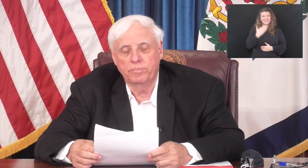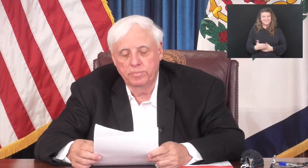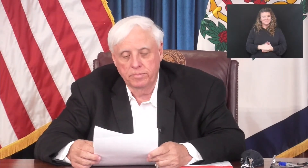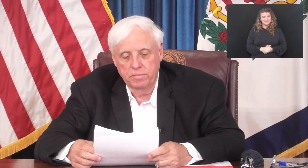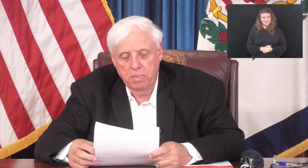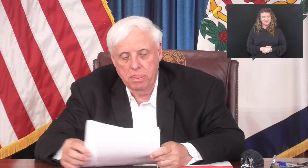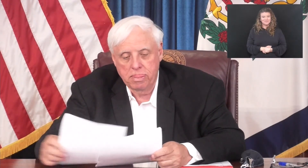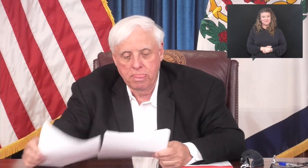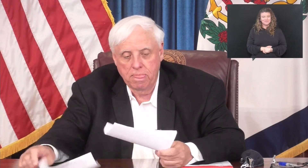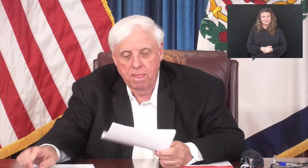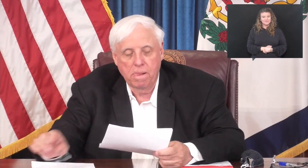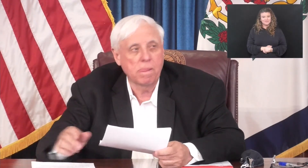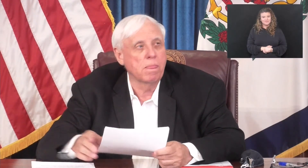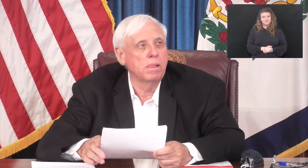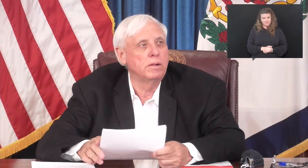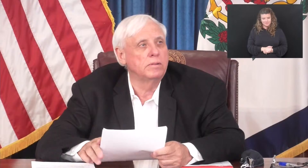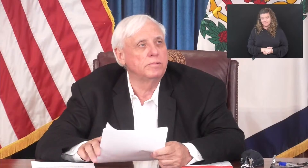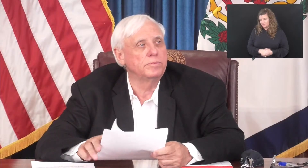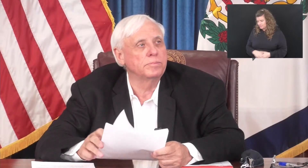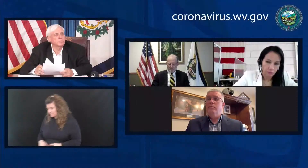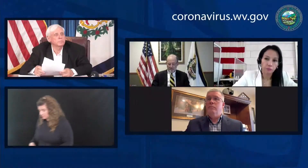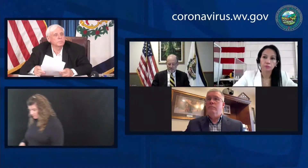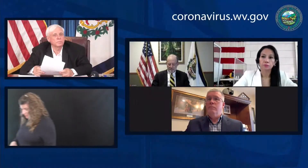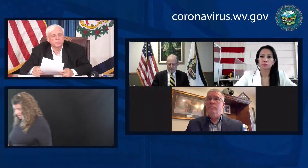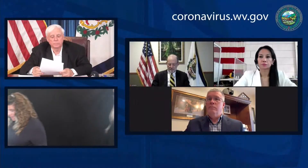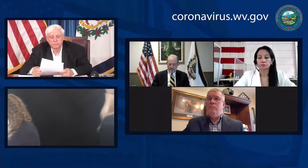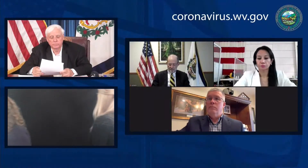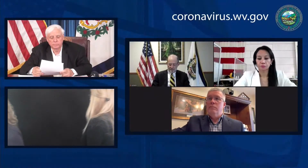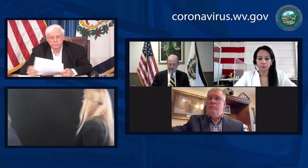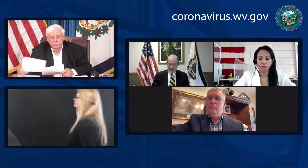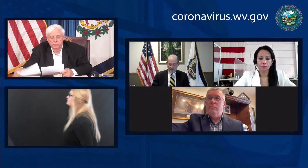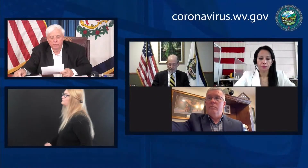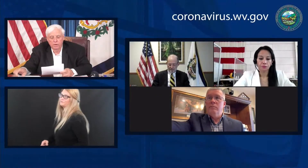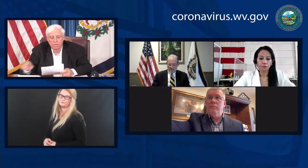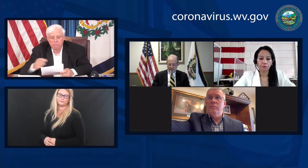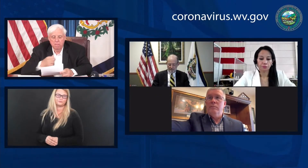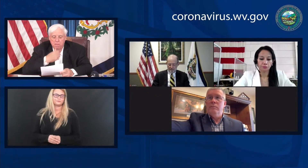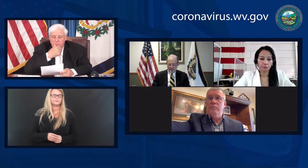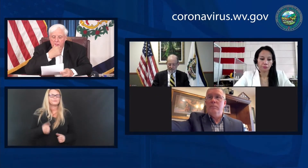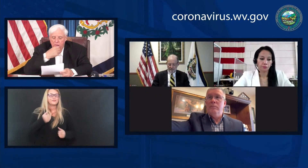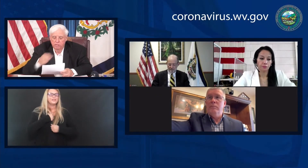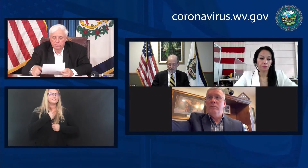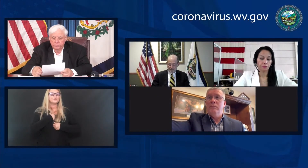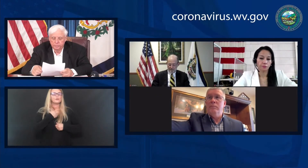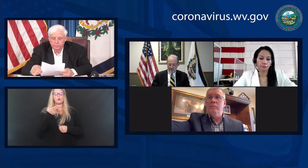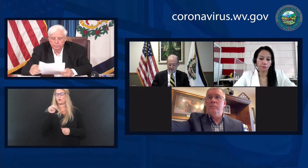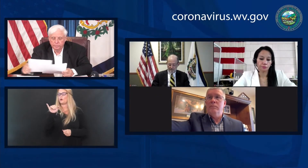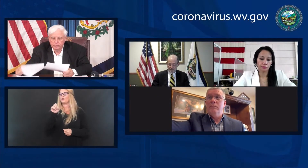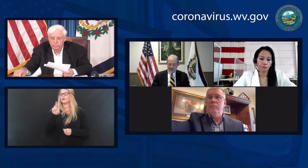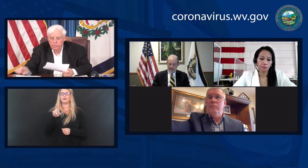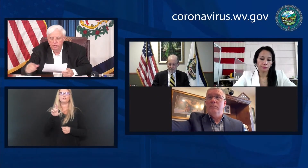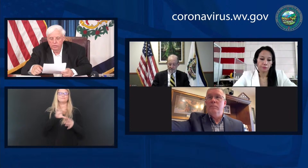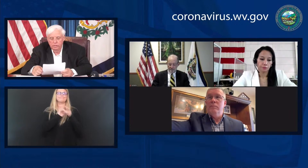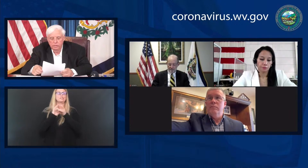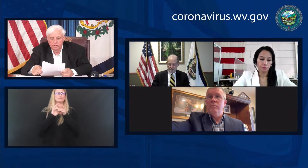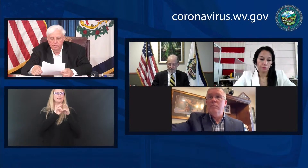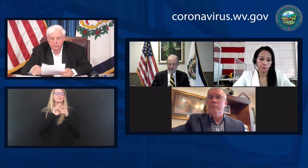y'all. All right, thank you, Governor. Let's now go to retired Major General Jim Hoyer, the Director of the Joint Interagency Task